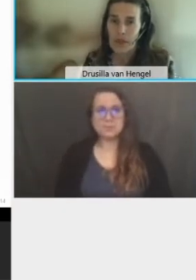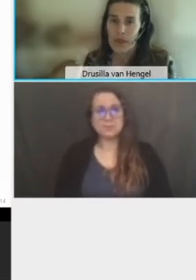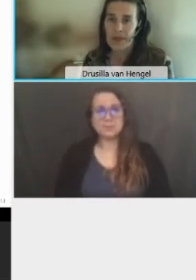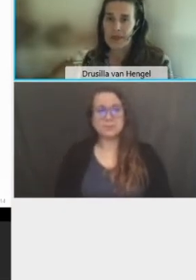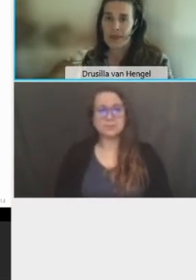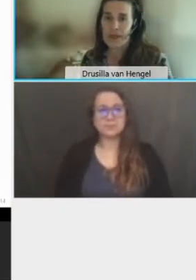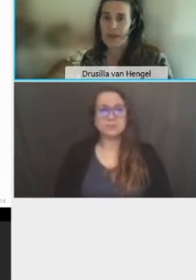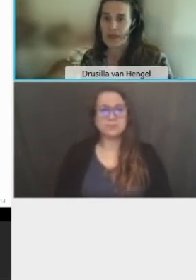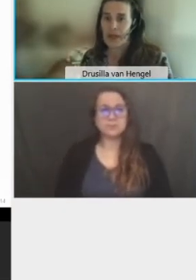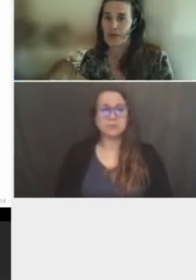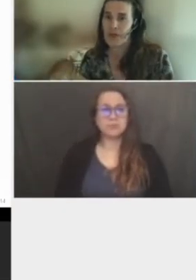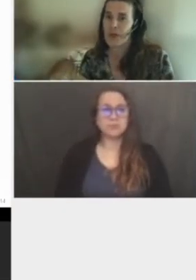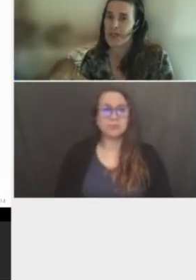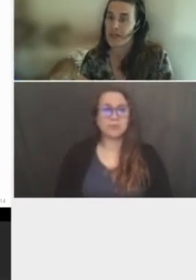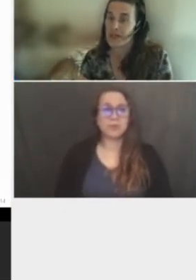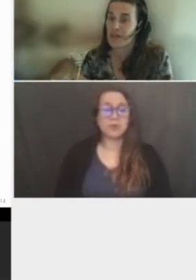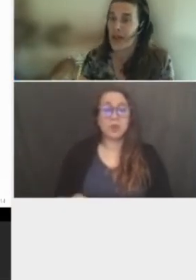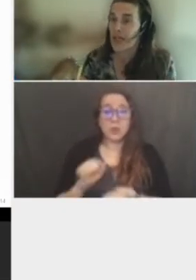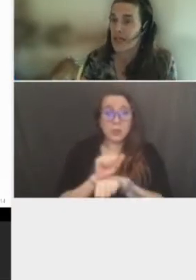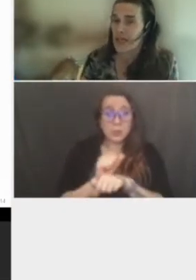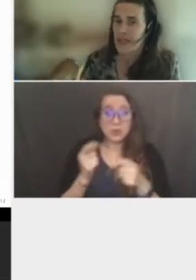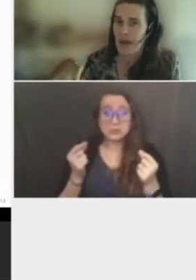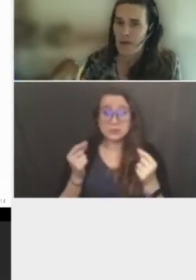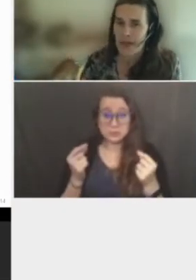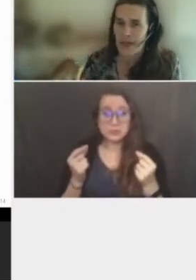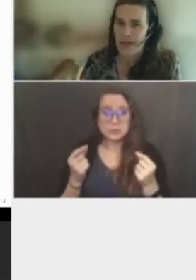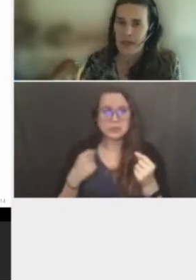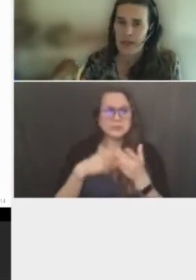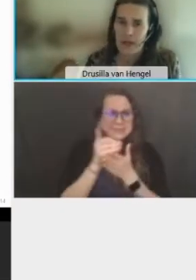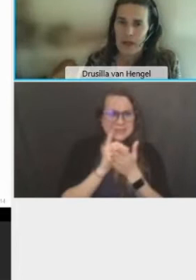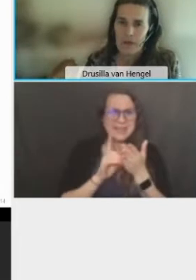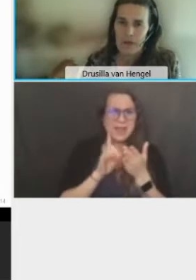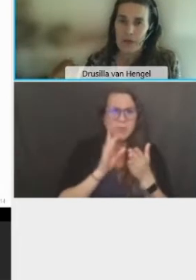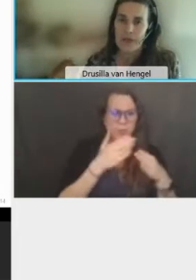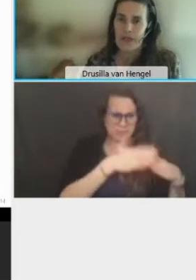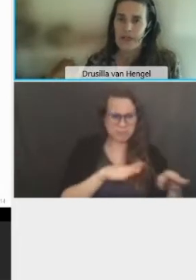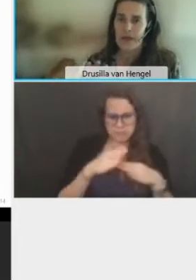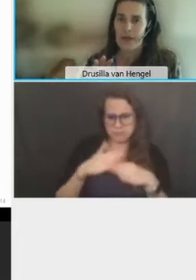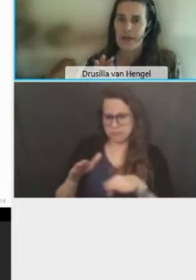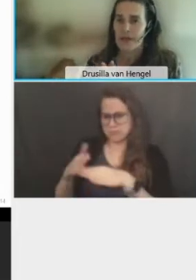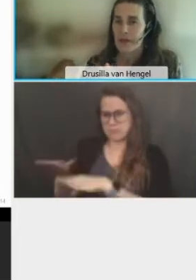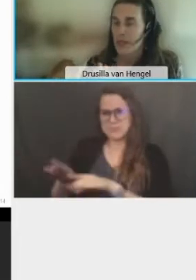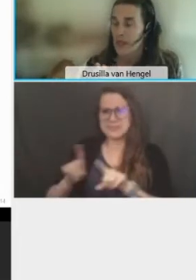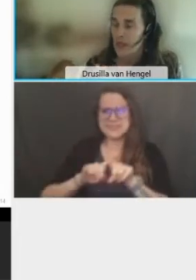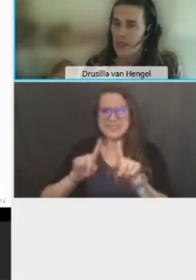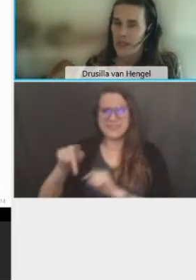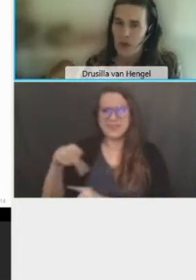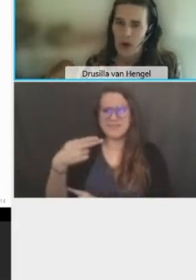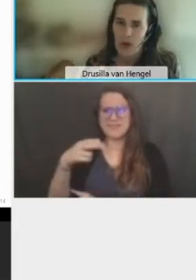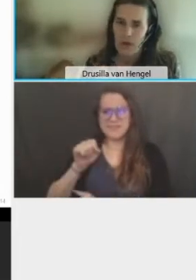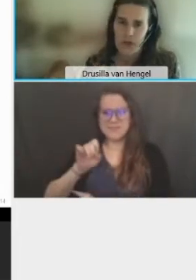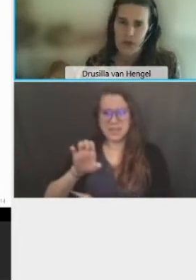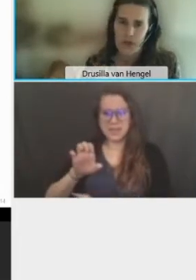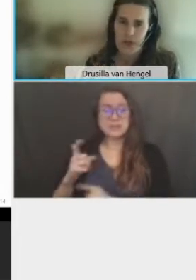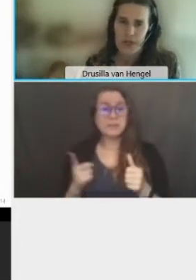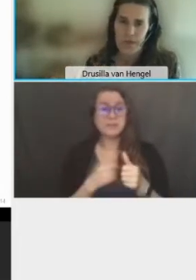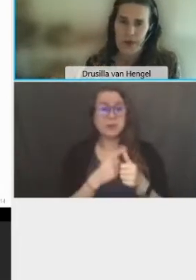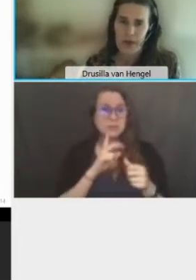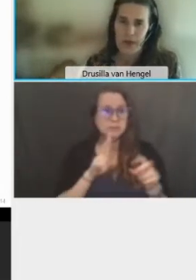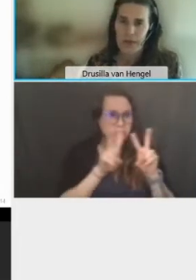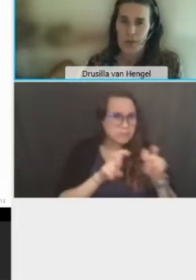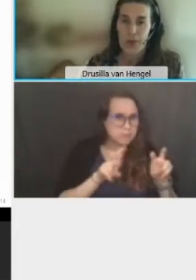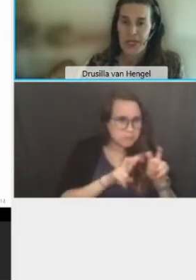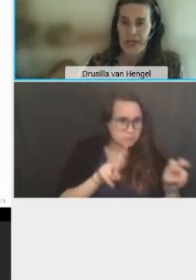The work to complete the design for this project is divided into several phases. First, examining the existing conditions for all road users